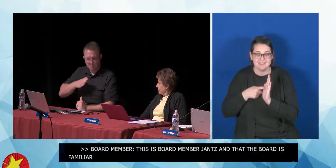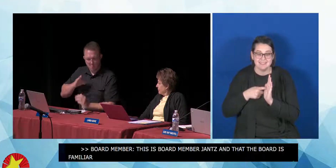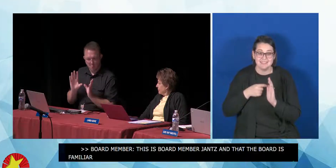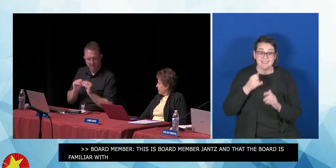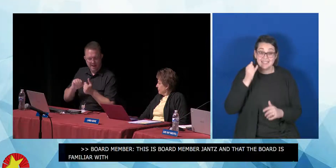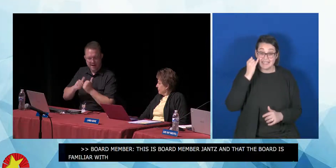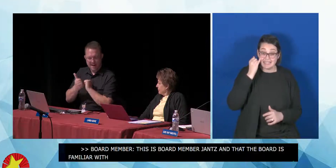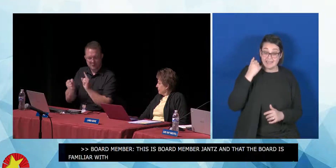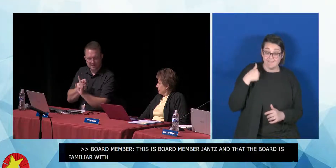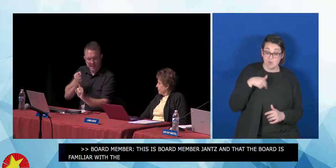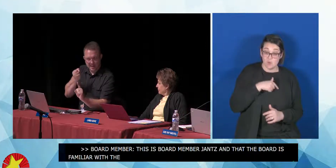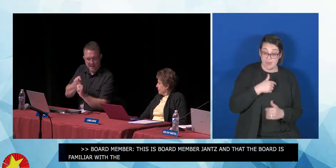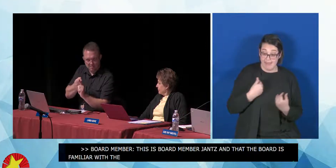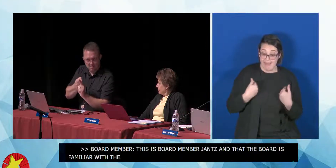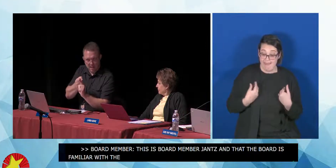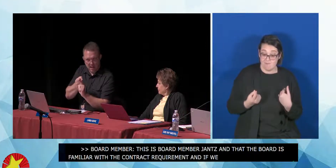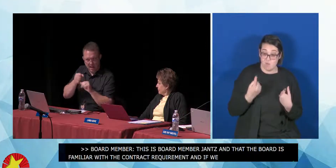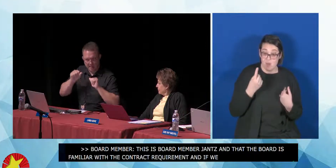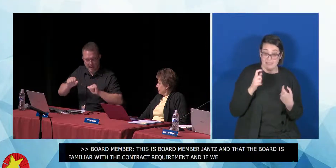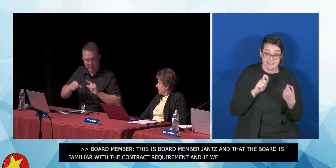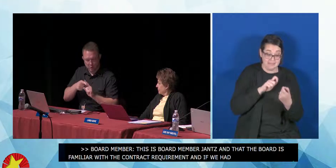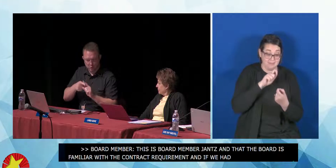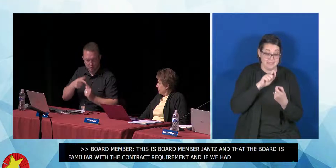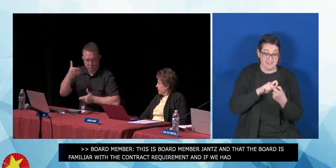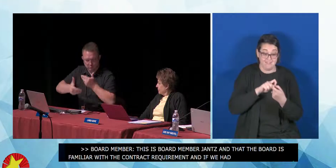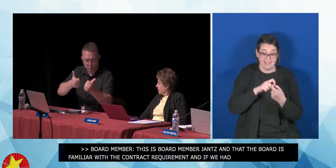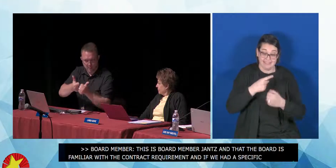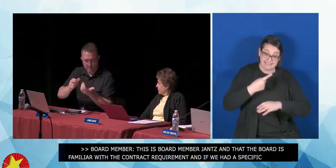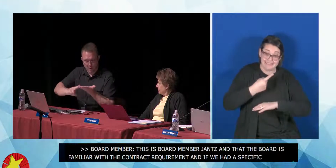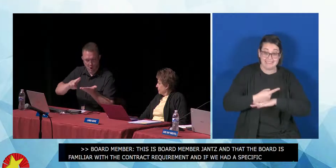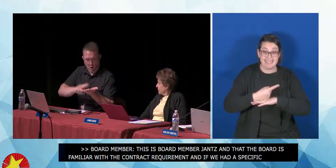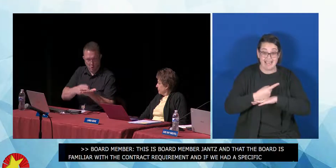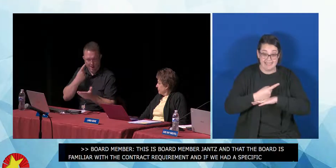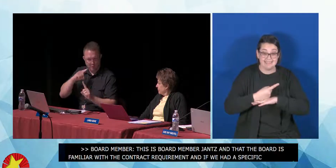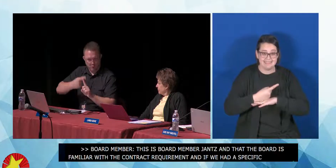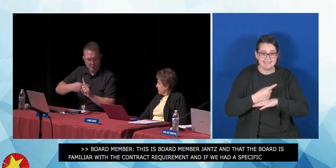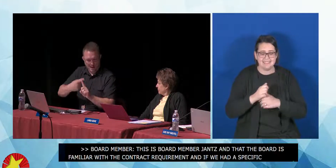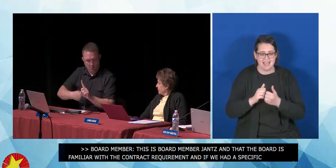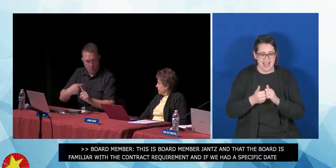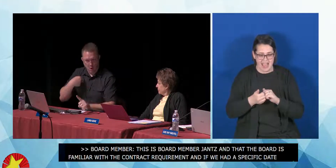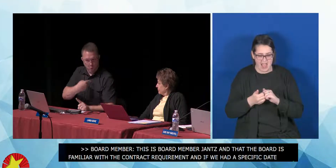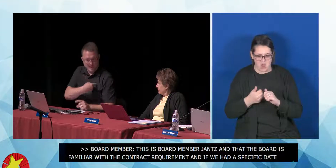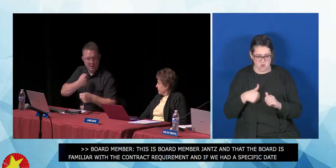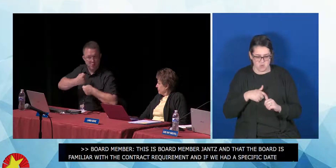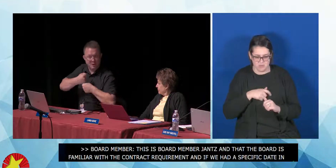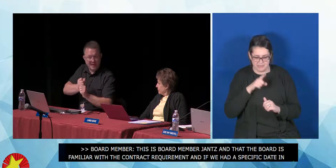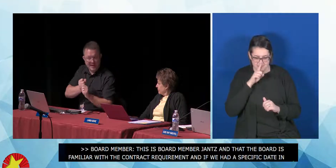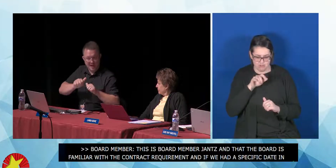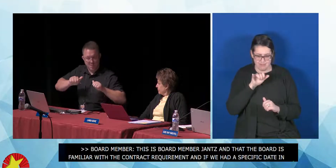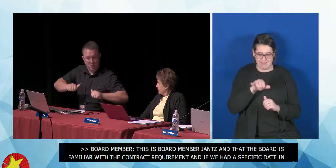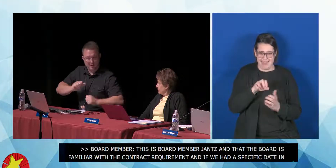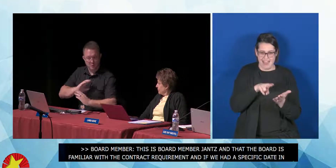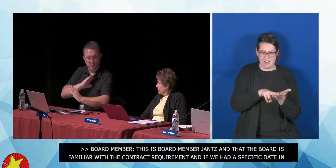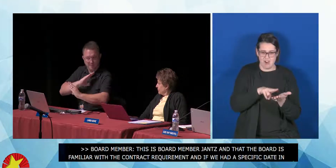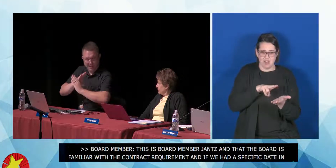a specific date in mind, how would we be able to review the